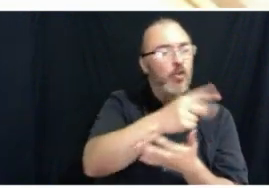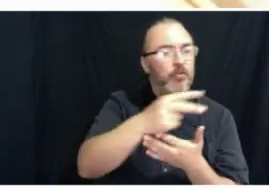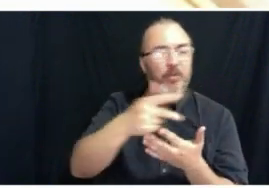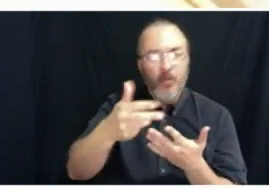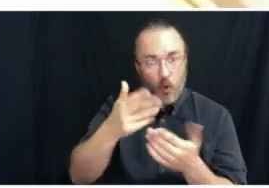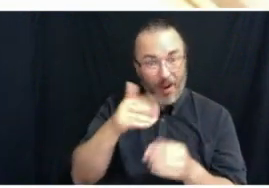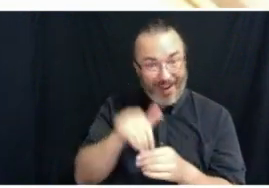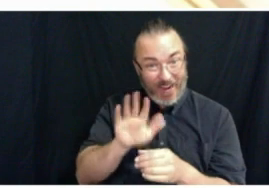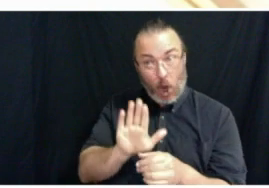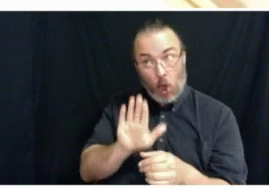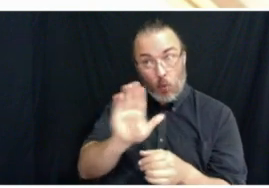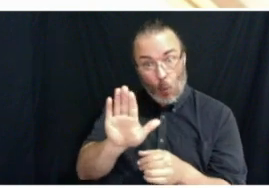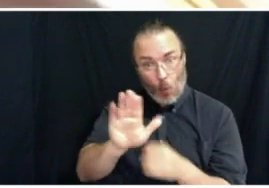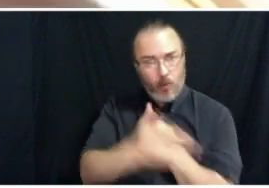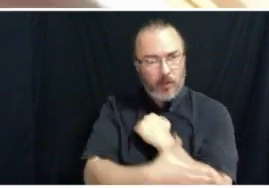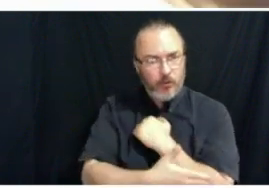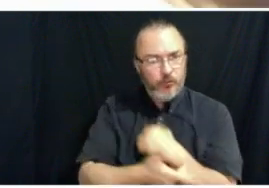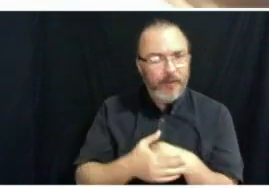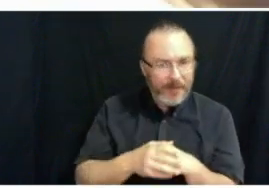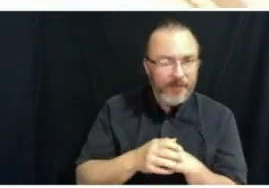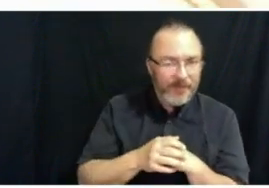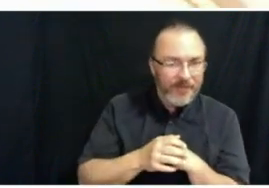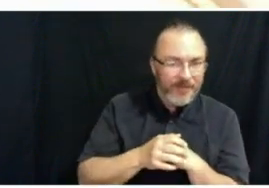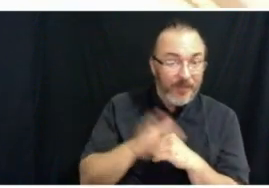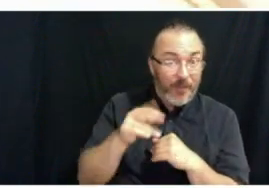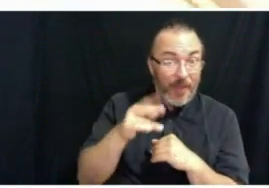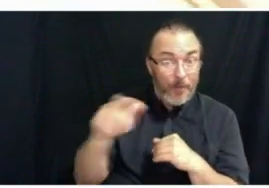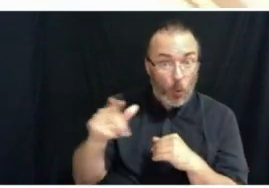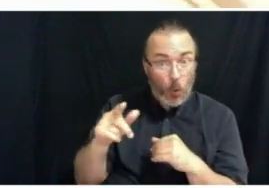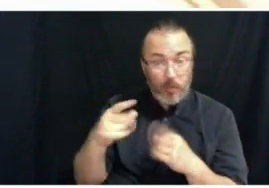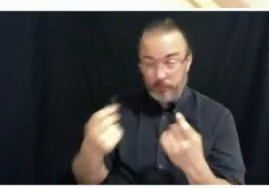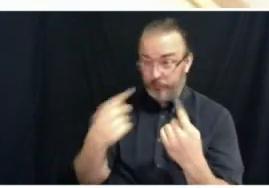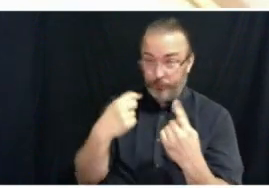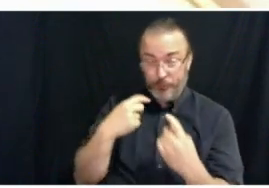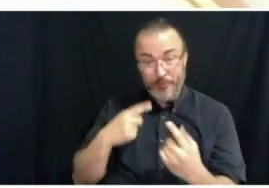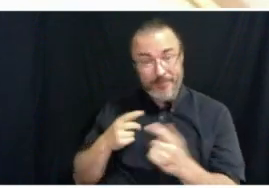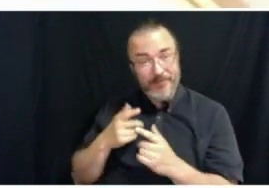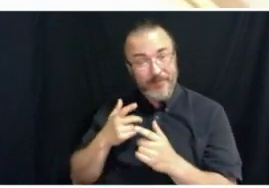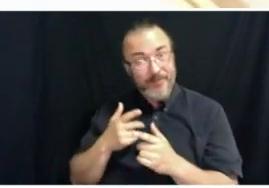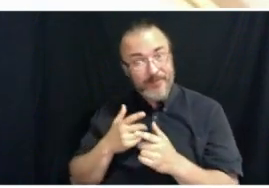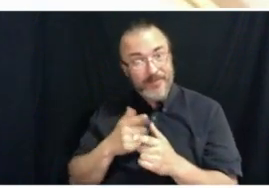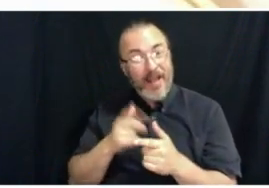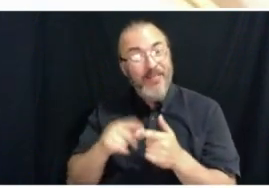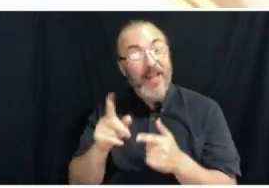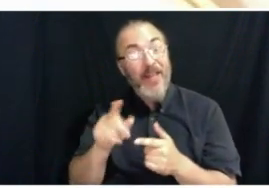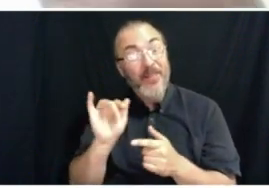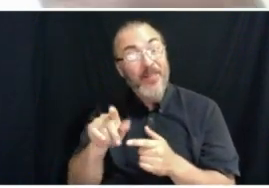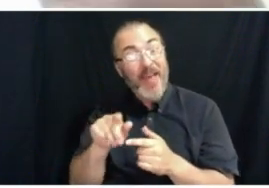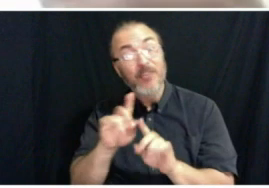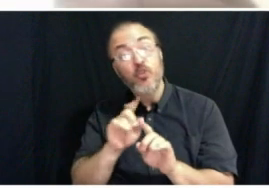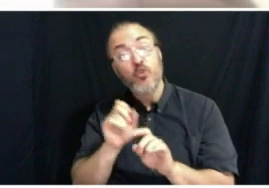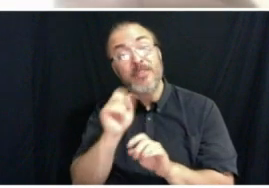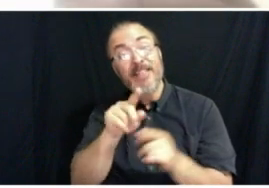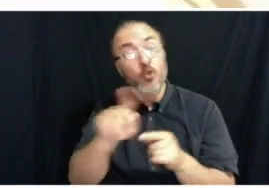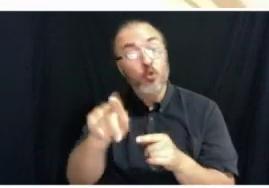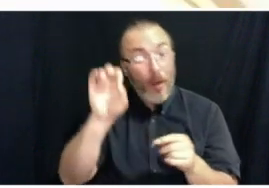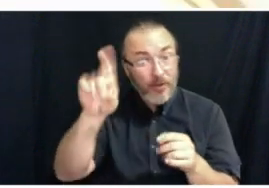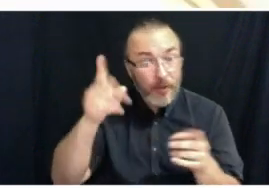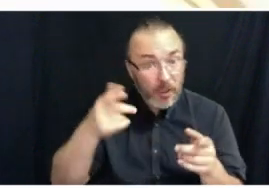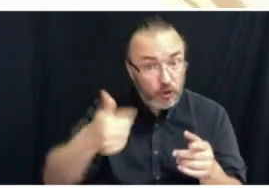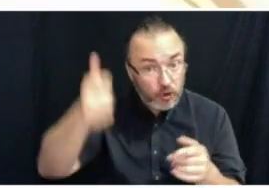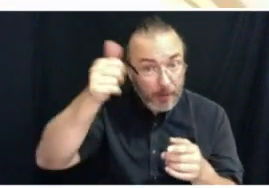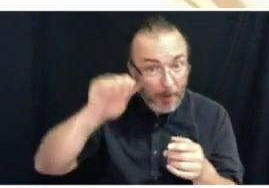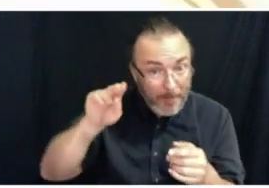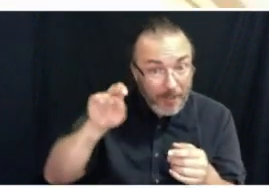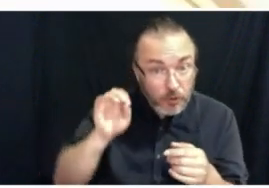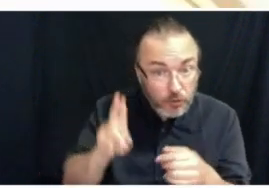And then we can send those you can send those poll results to your education minister. This is an opportunity to have your say.